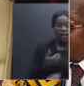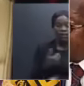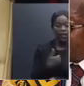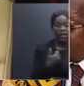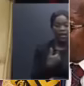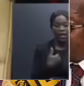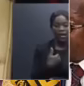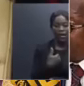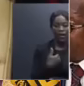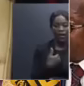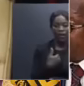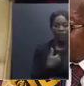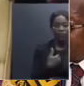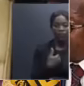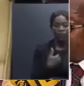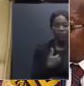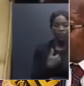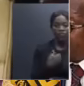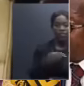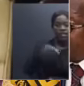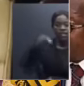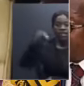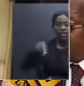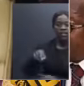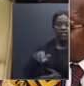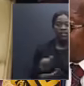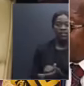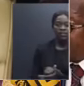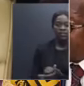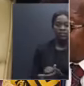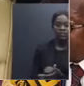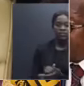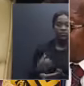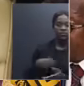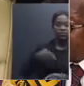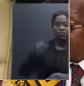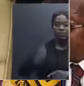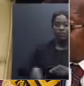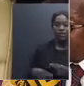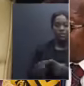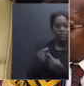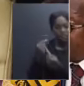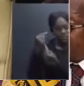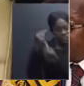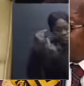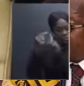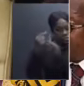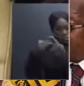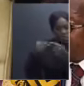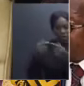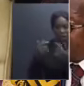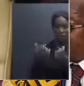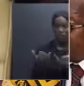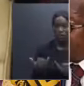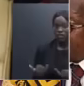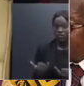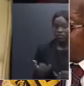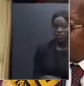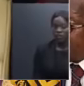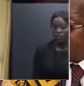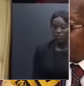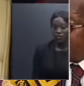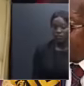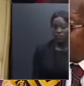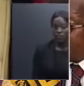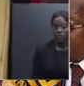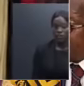so necessary requires that this cannot be considered in this particular session if we